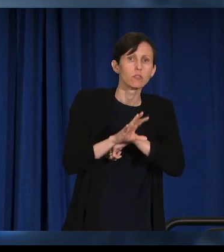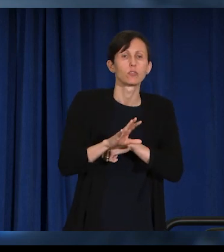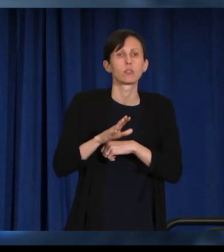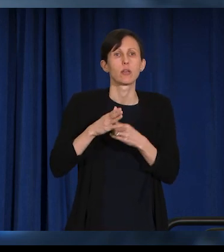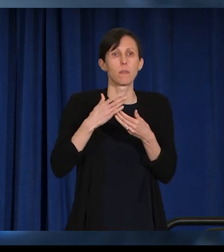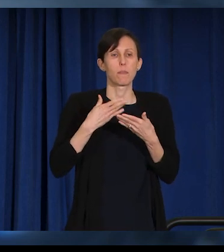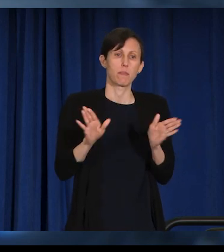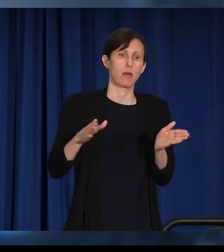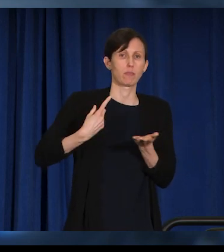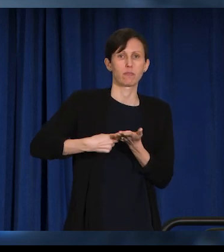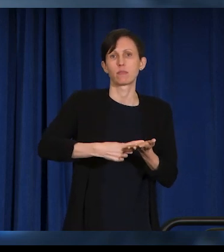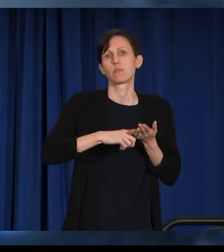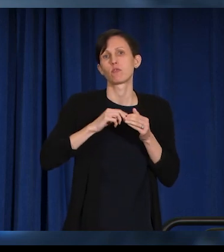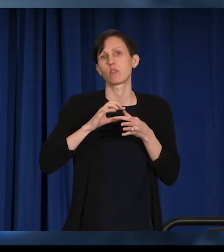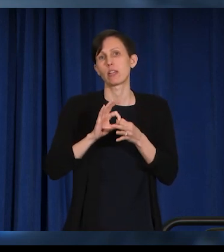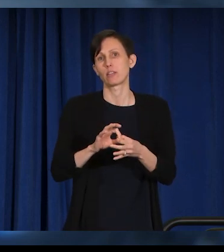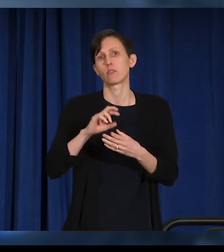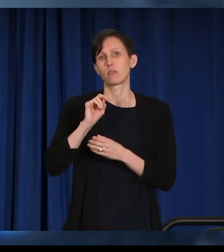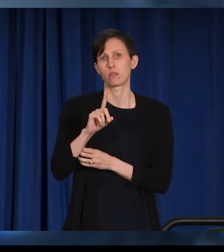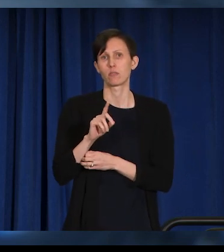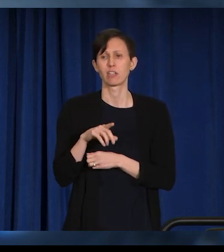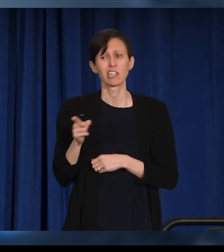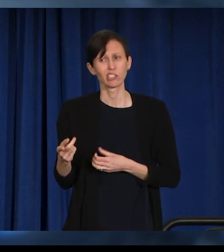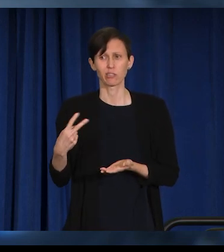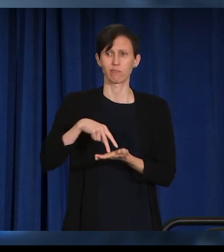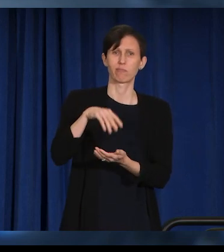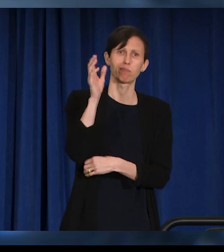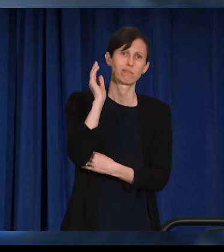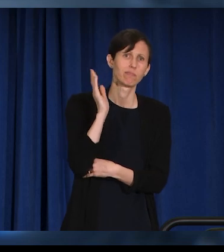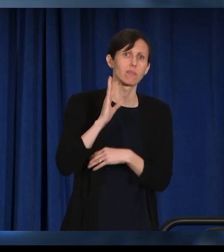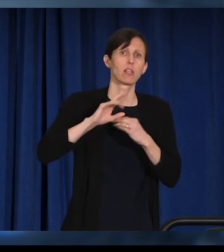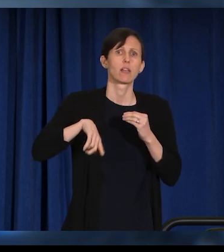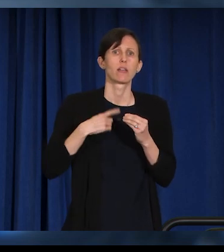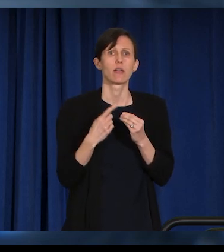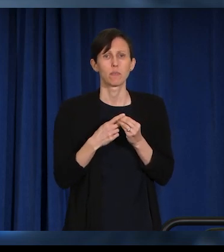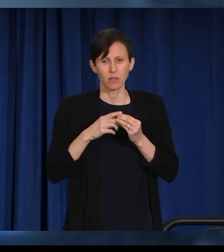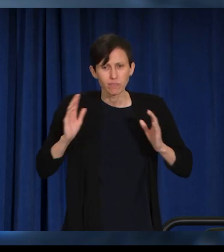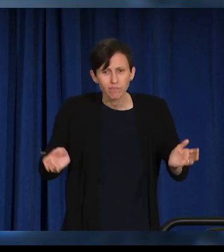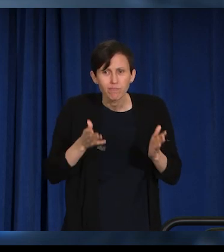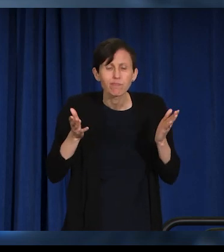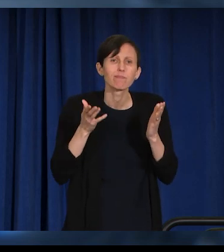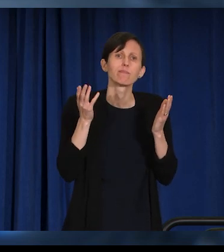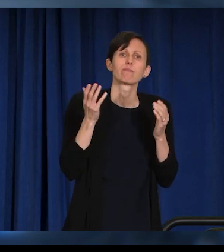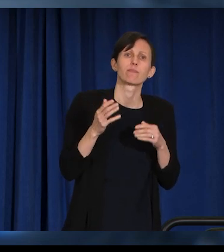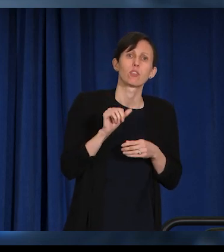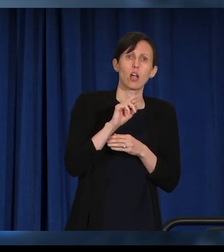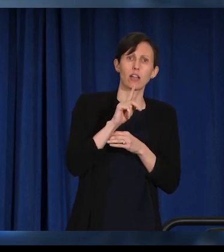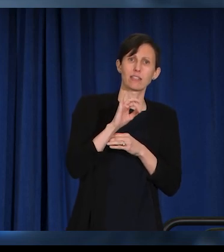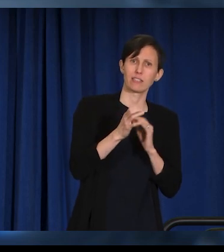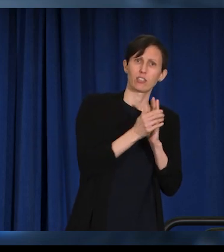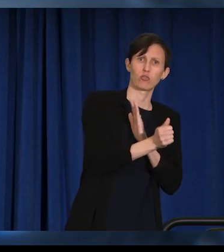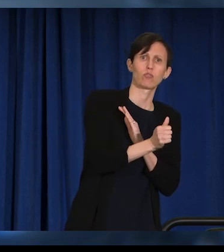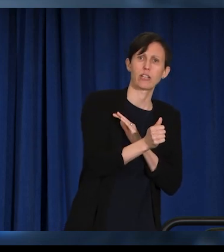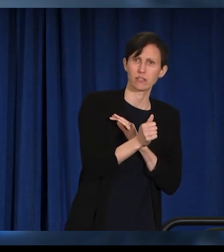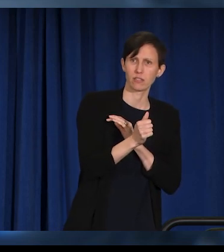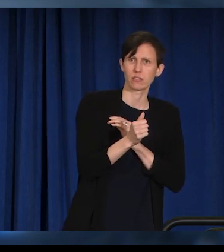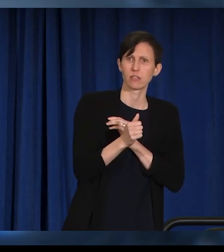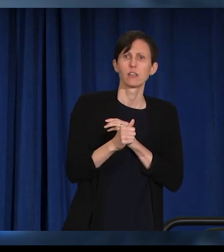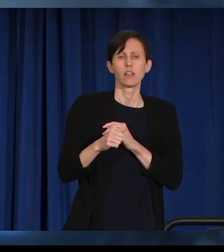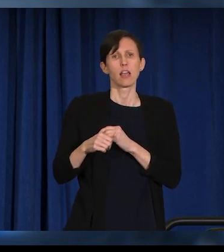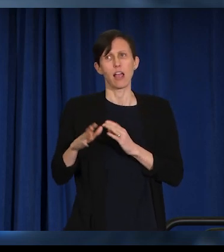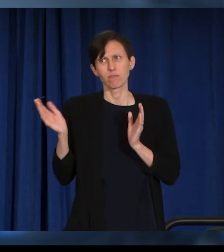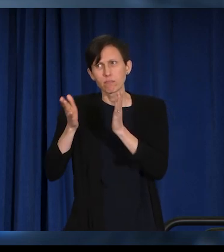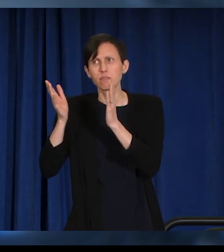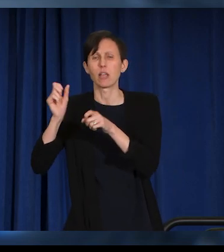neurodiversity. She has spoken extensively on the importance of fostering autistic strengths and encouraging employers to recognize the value